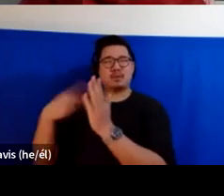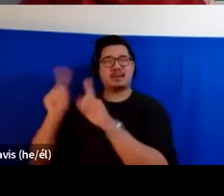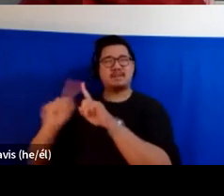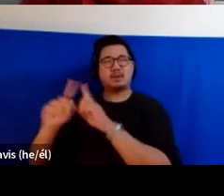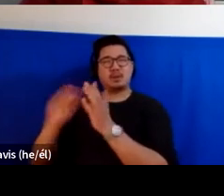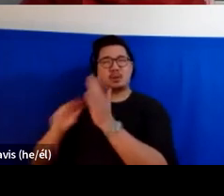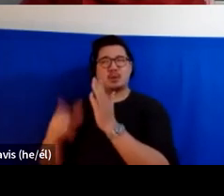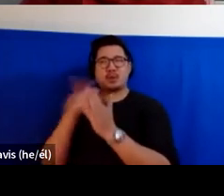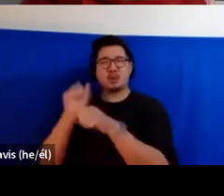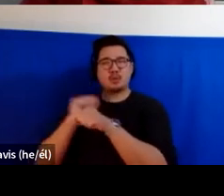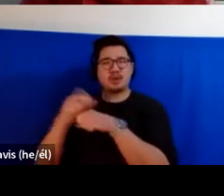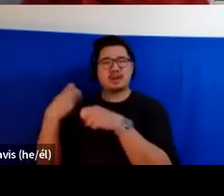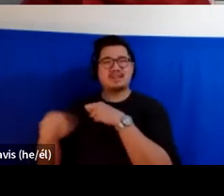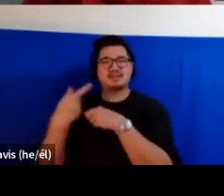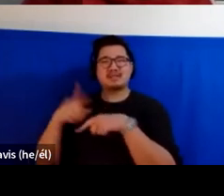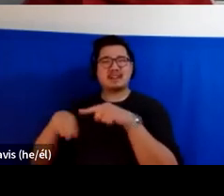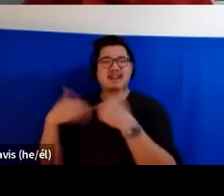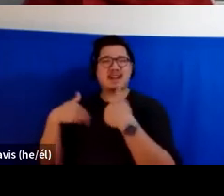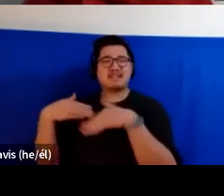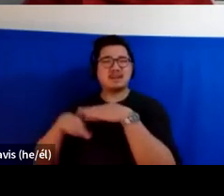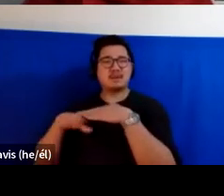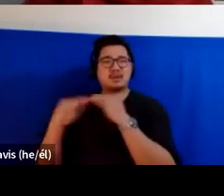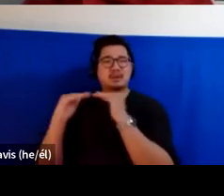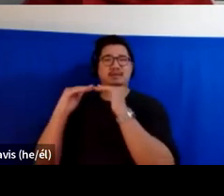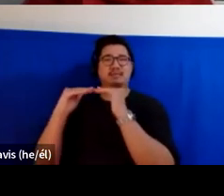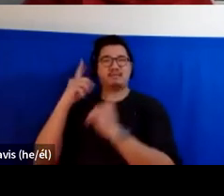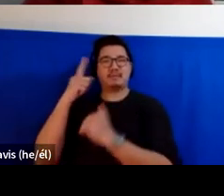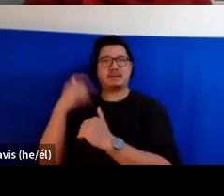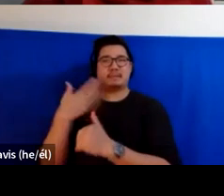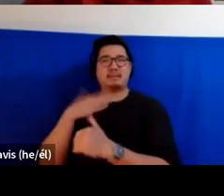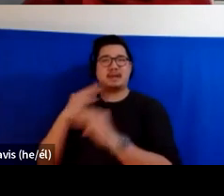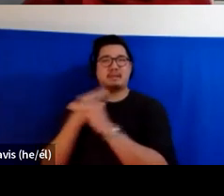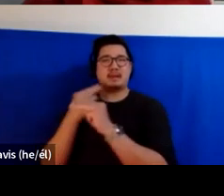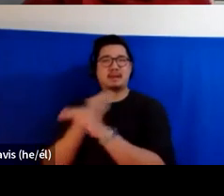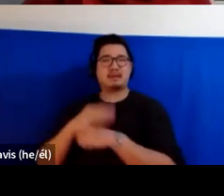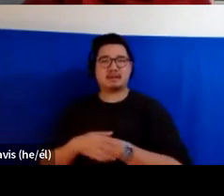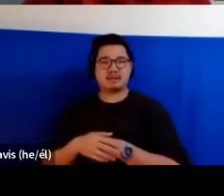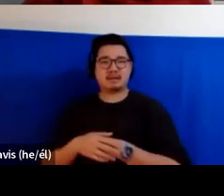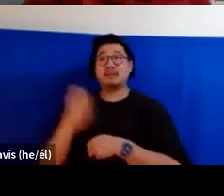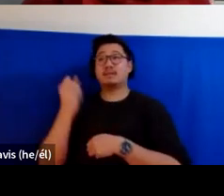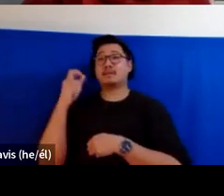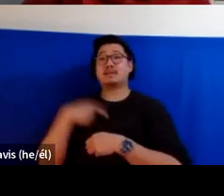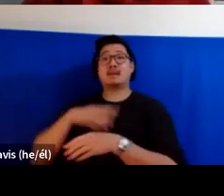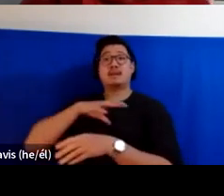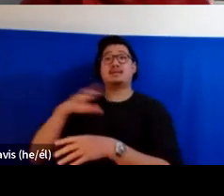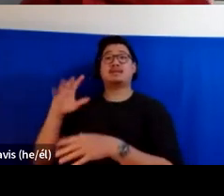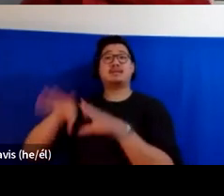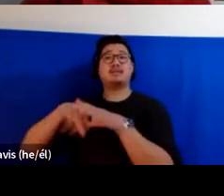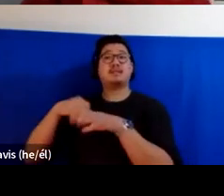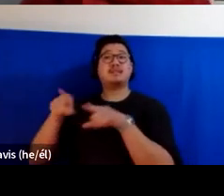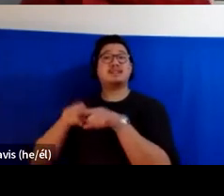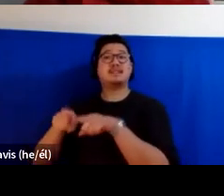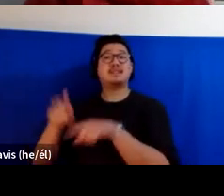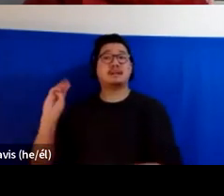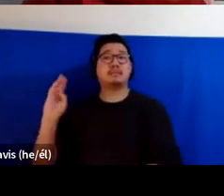prevented from having equal access based on bad math i entered the same lottery as for my children as michelle wu why do her